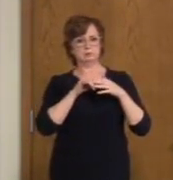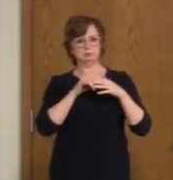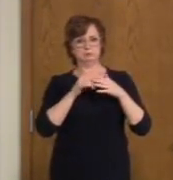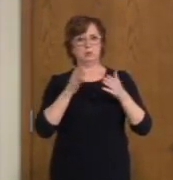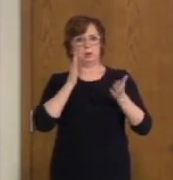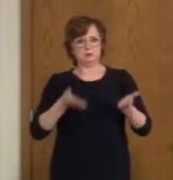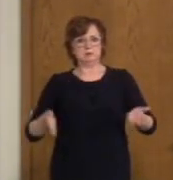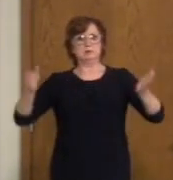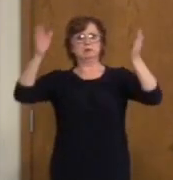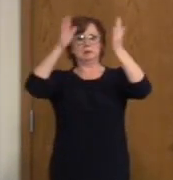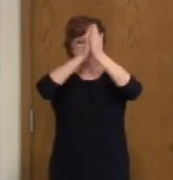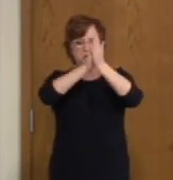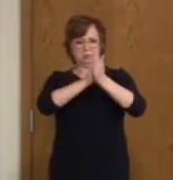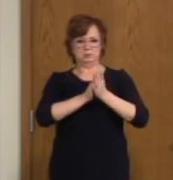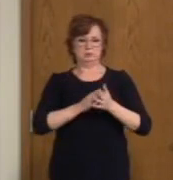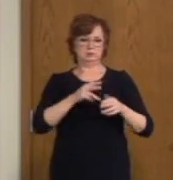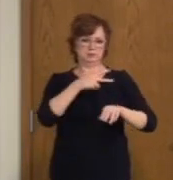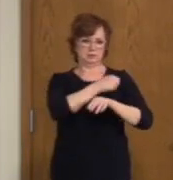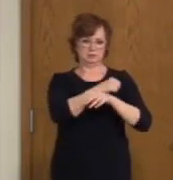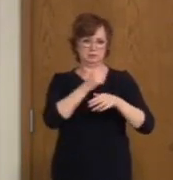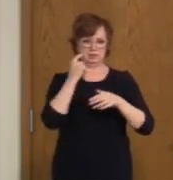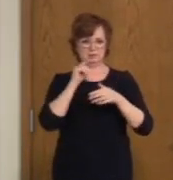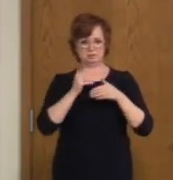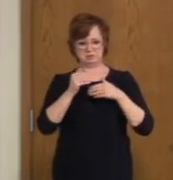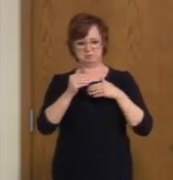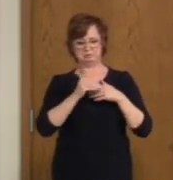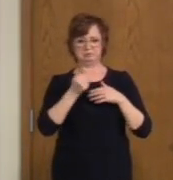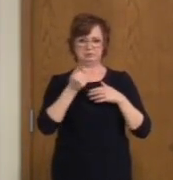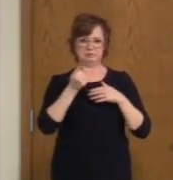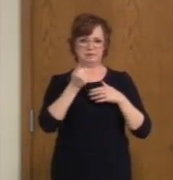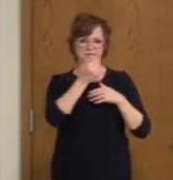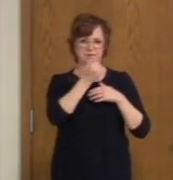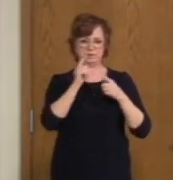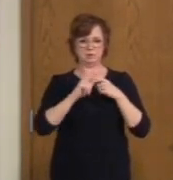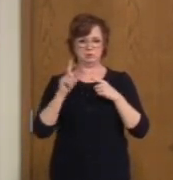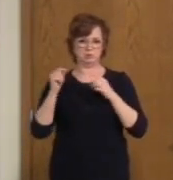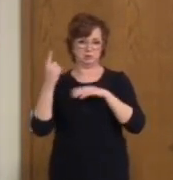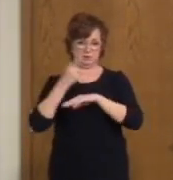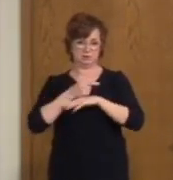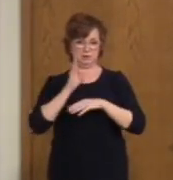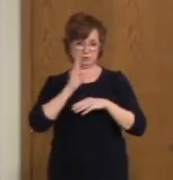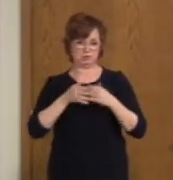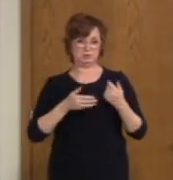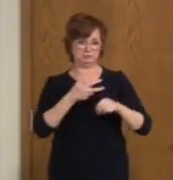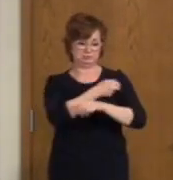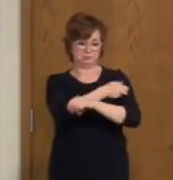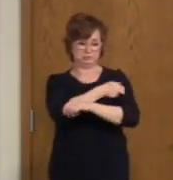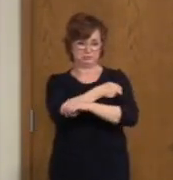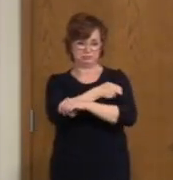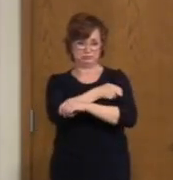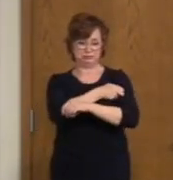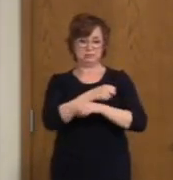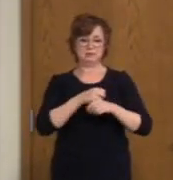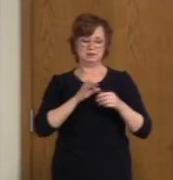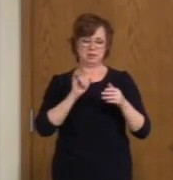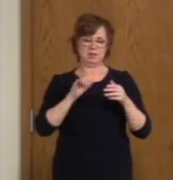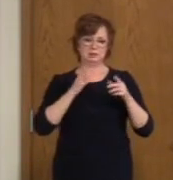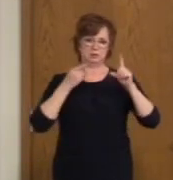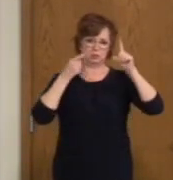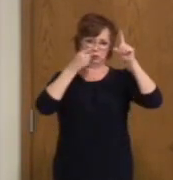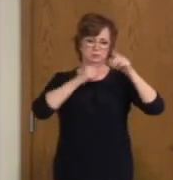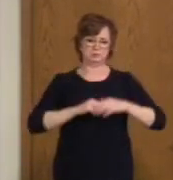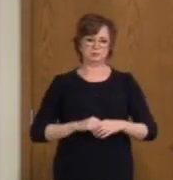days, receiving 180,000 vaccines. So that's the ultimate goal, is to provide the opportunity for folks in these communities to